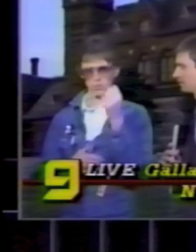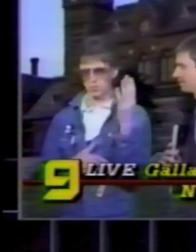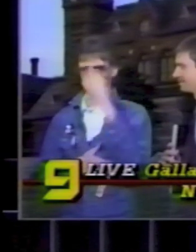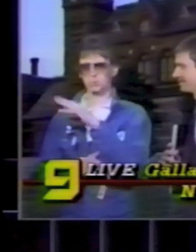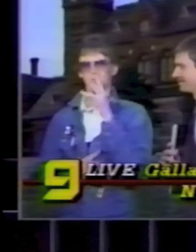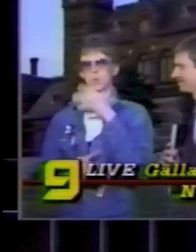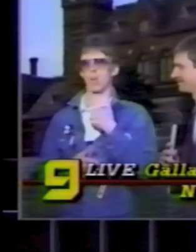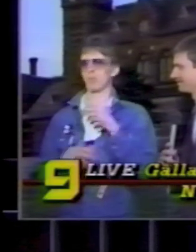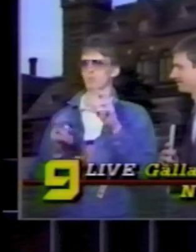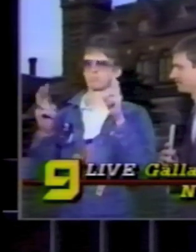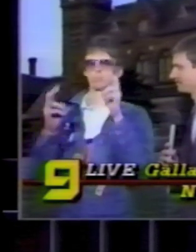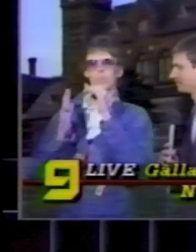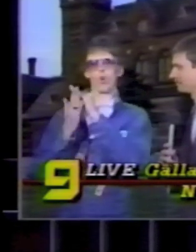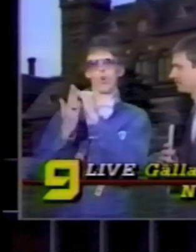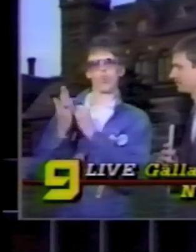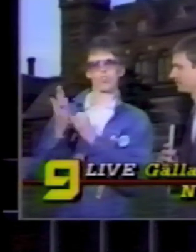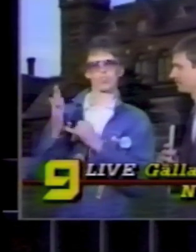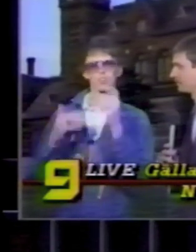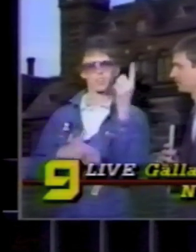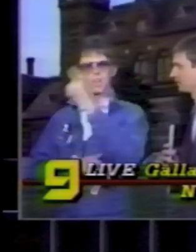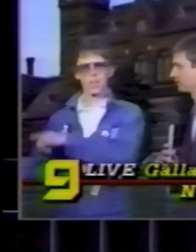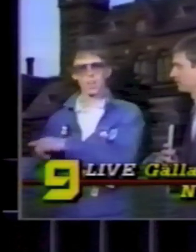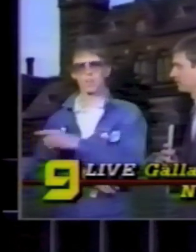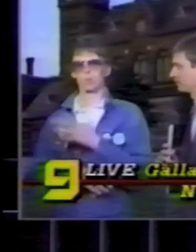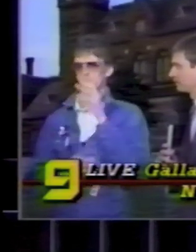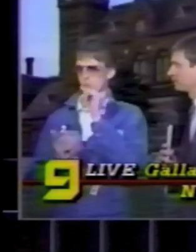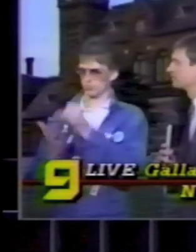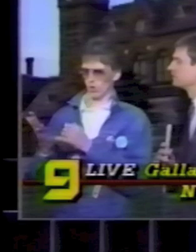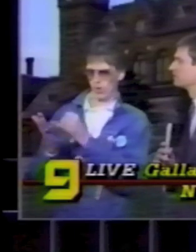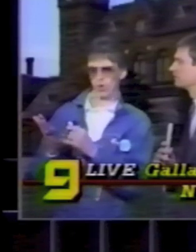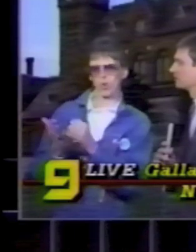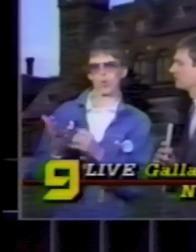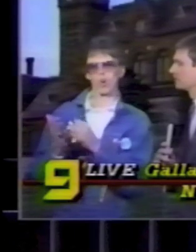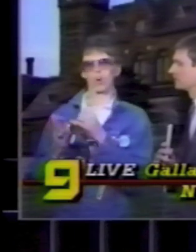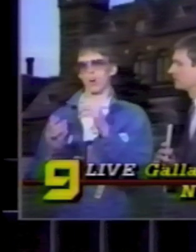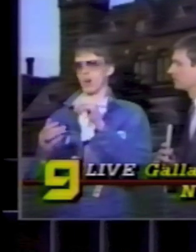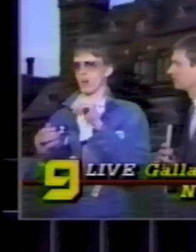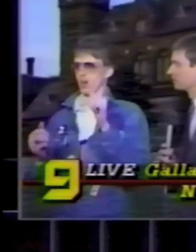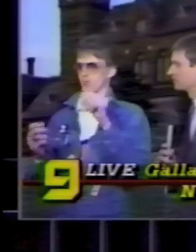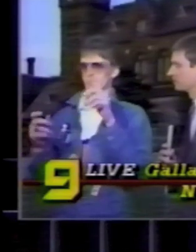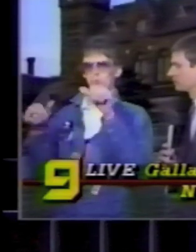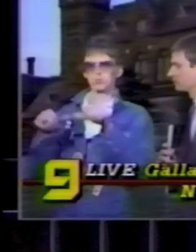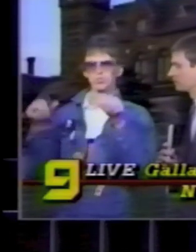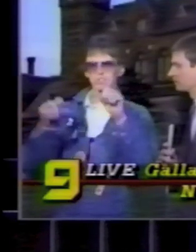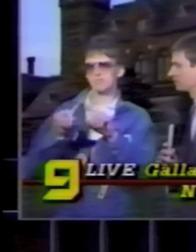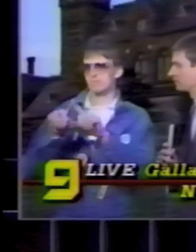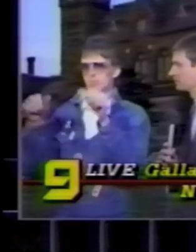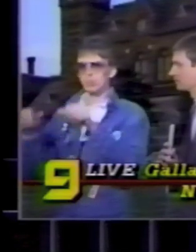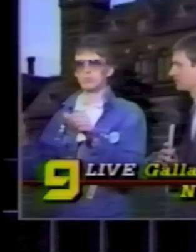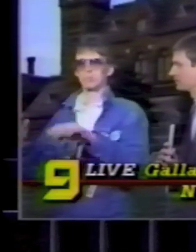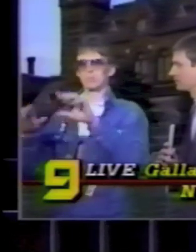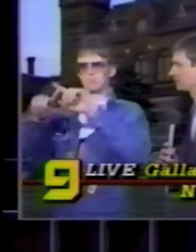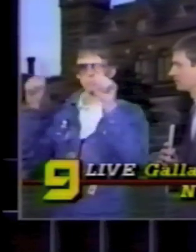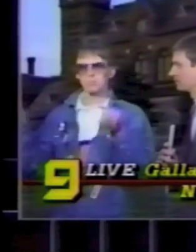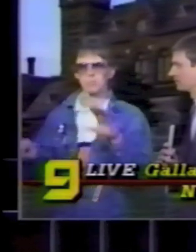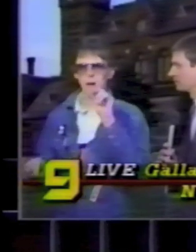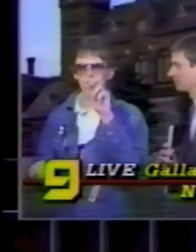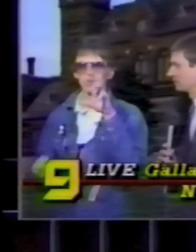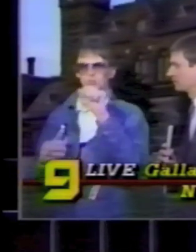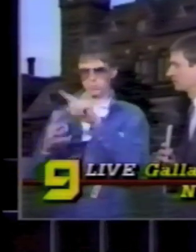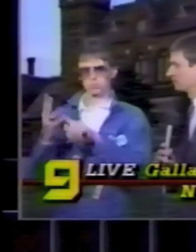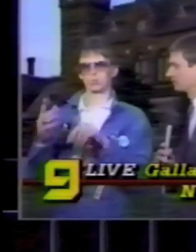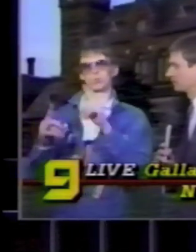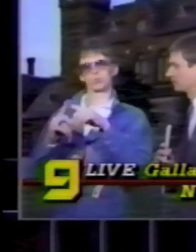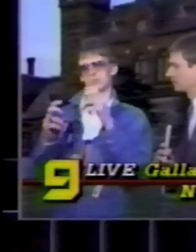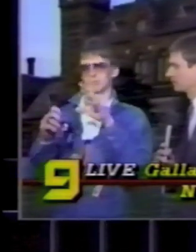this weekend. Tomorrow, we're going to have an artistic day. We're going to have a competition, a variety